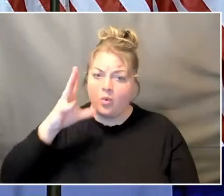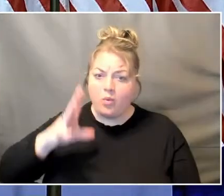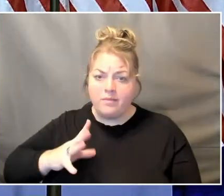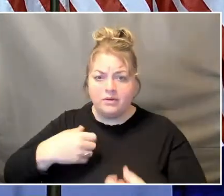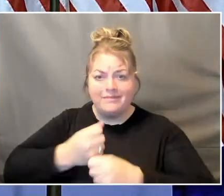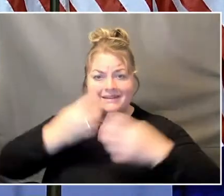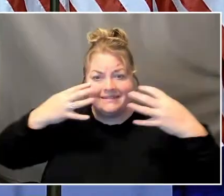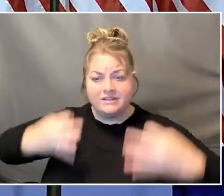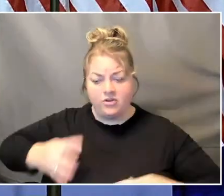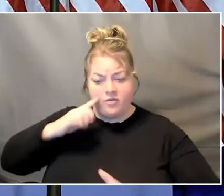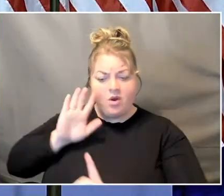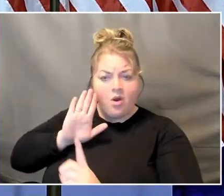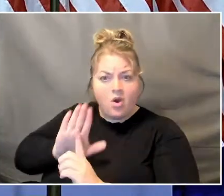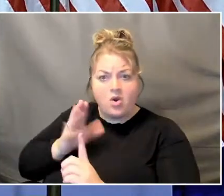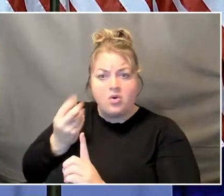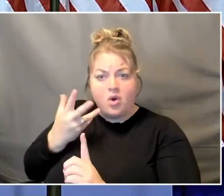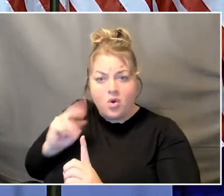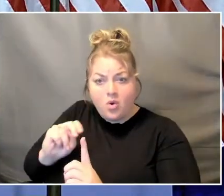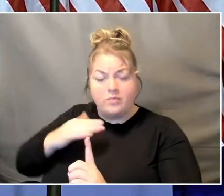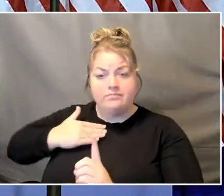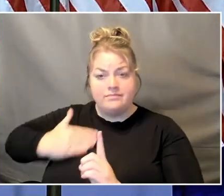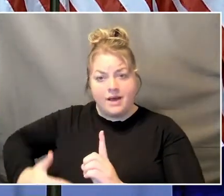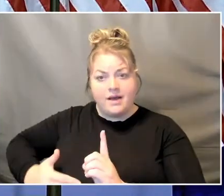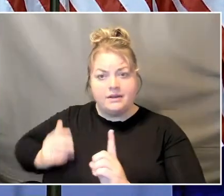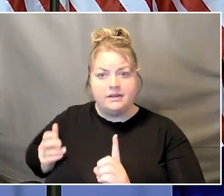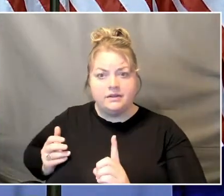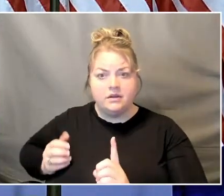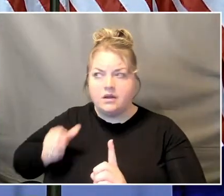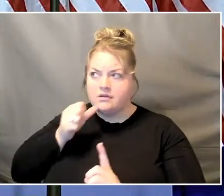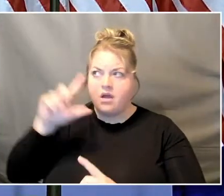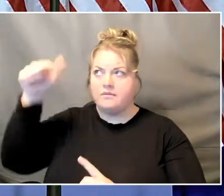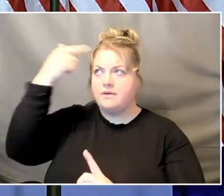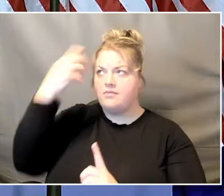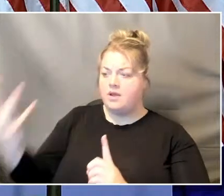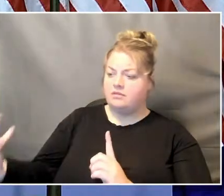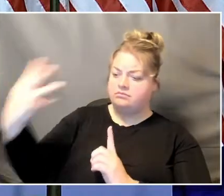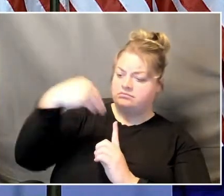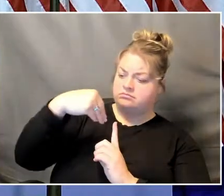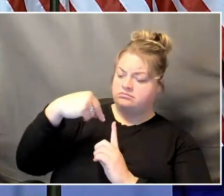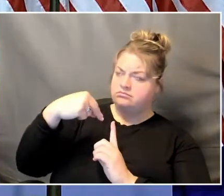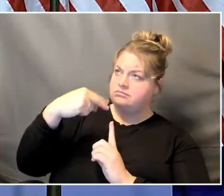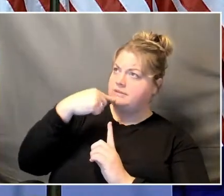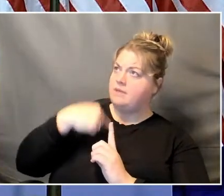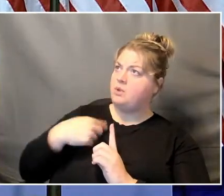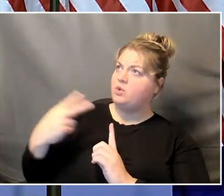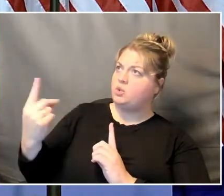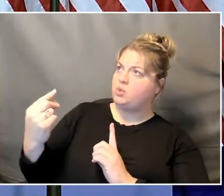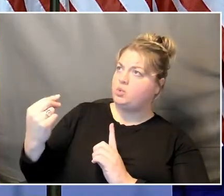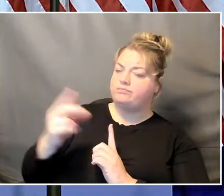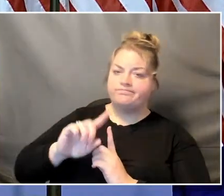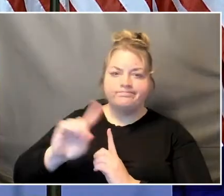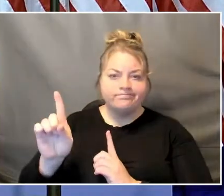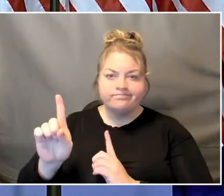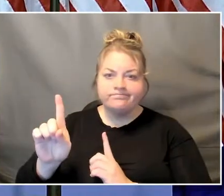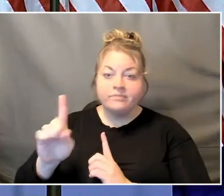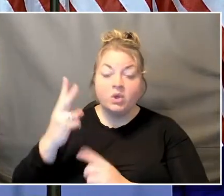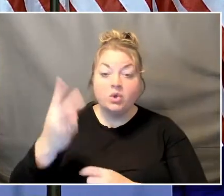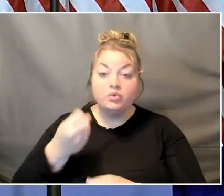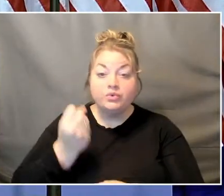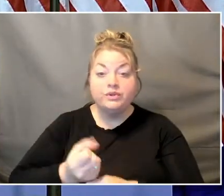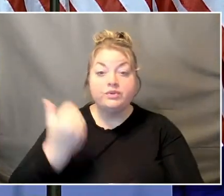own body and not having her government tell her what to do. 2 years ago